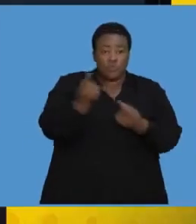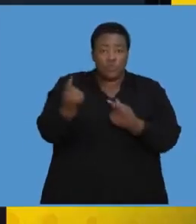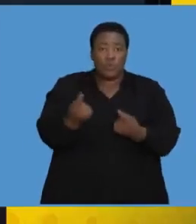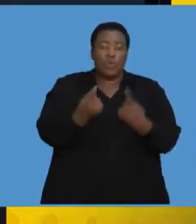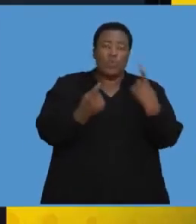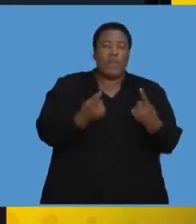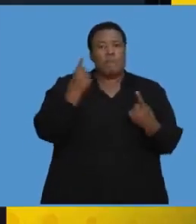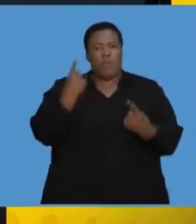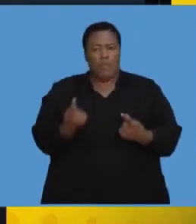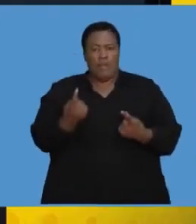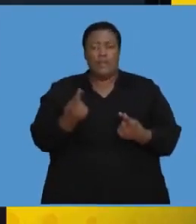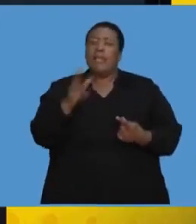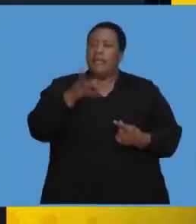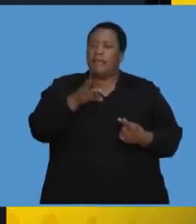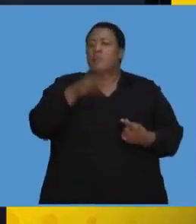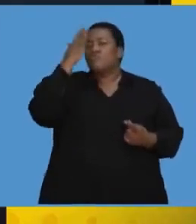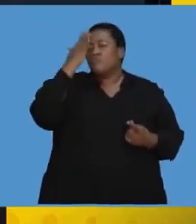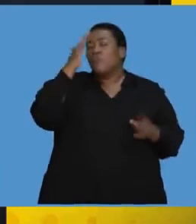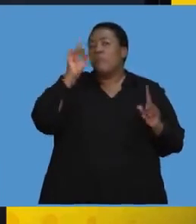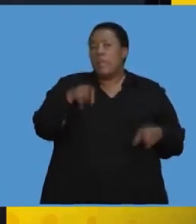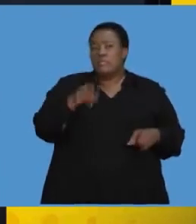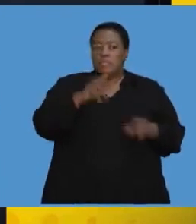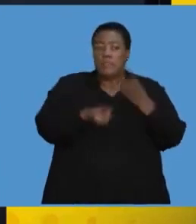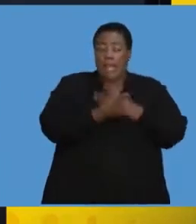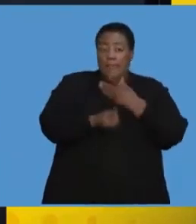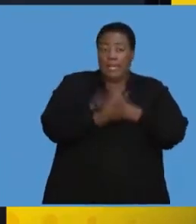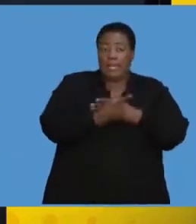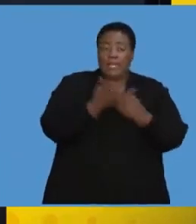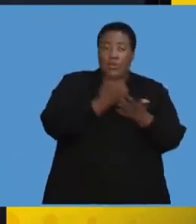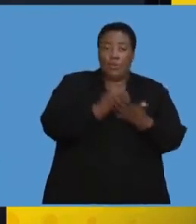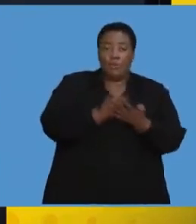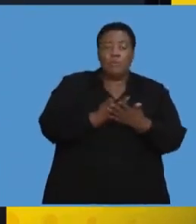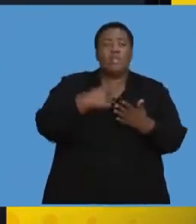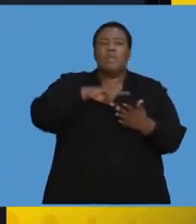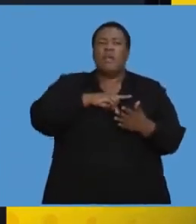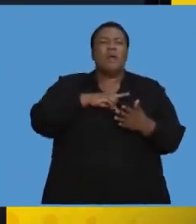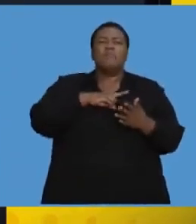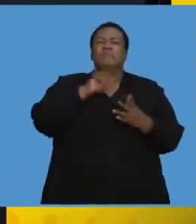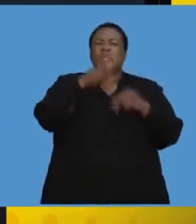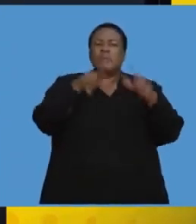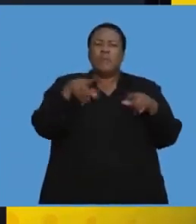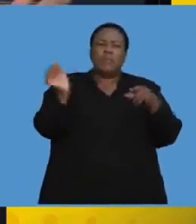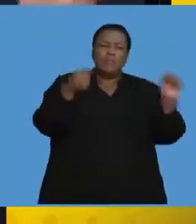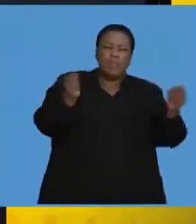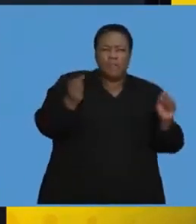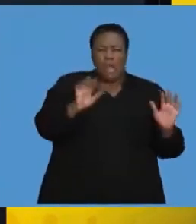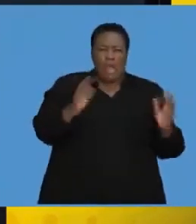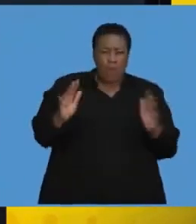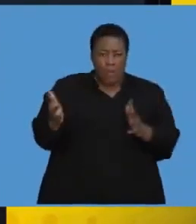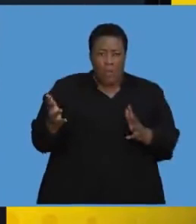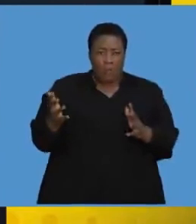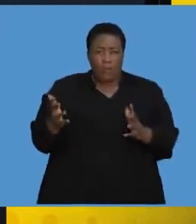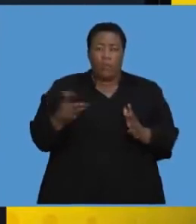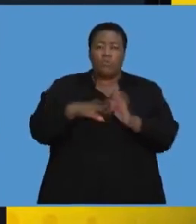affairs kind of question, so you need to be able to link. What is our employment statistics sitting at? What is happening to